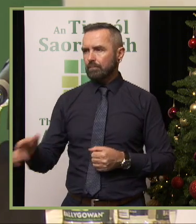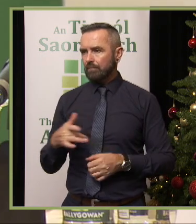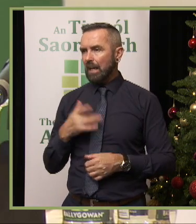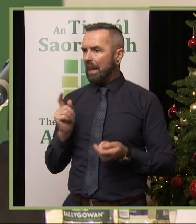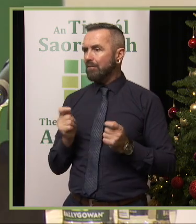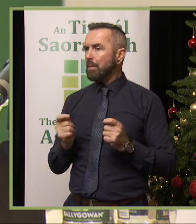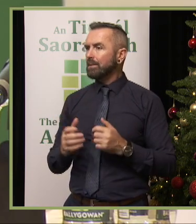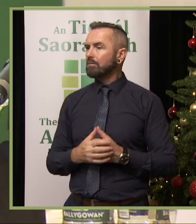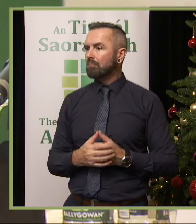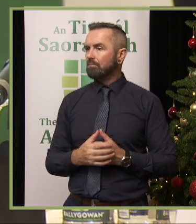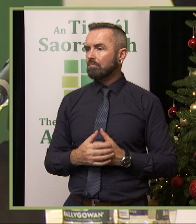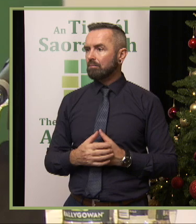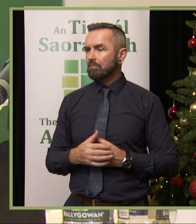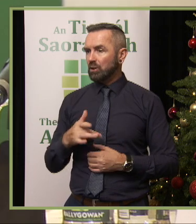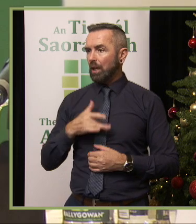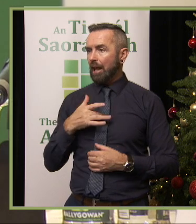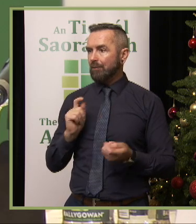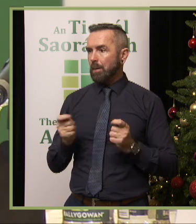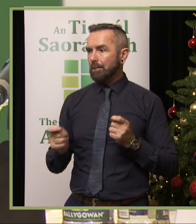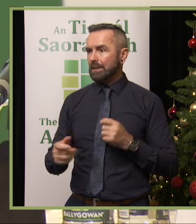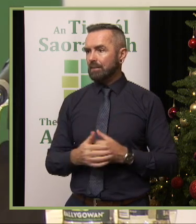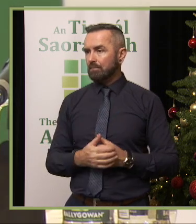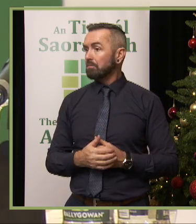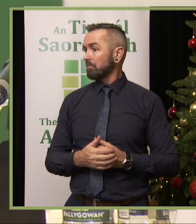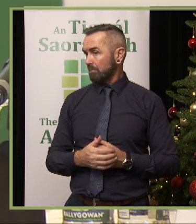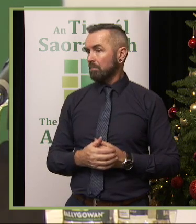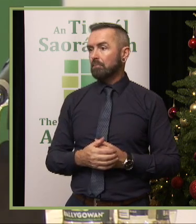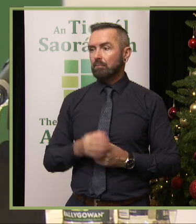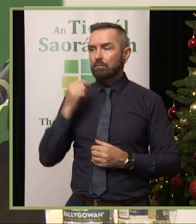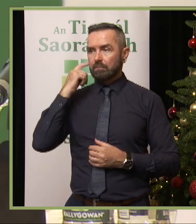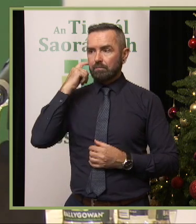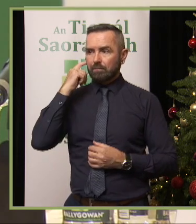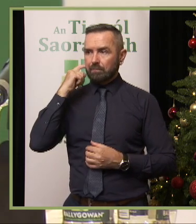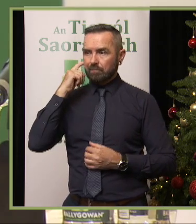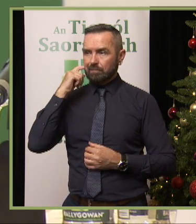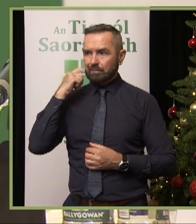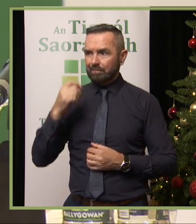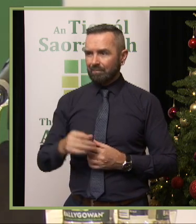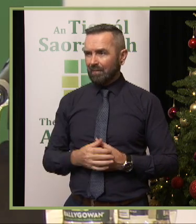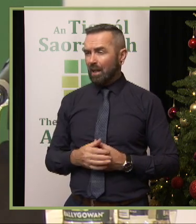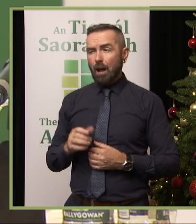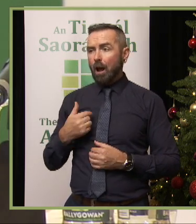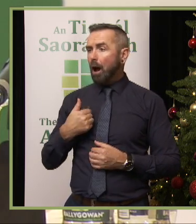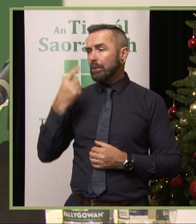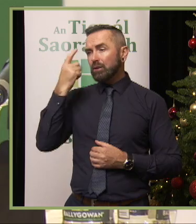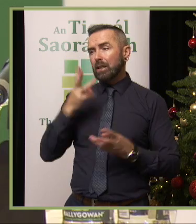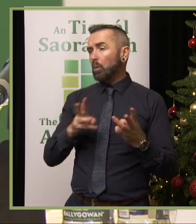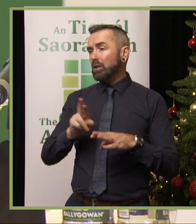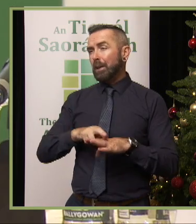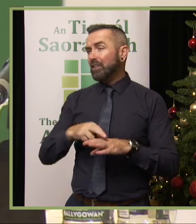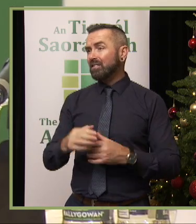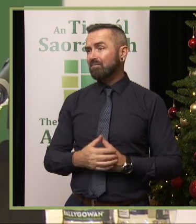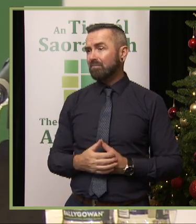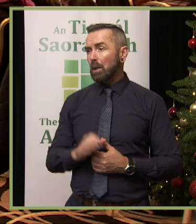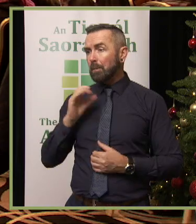Now, we're finding our rhythm, okay. Is this to respond to this wording, Kenneth? Can we get a